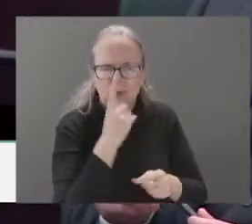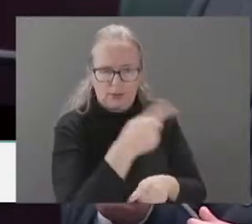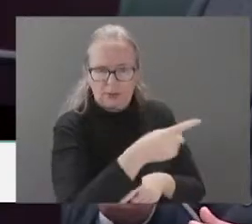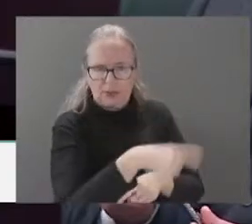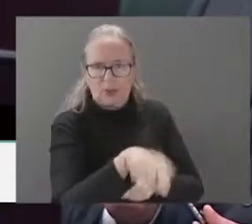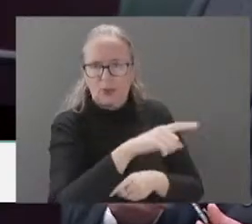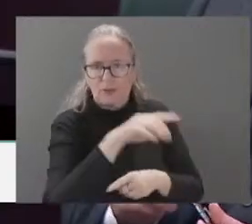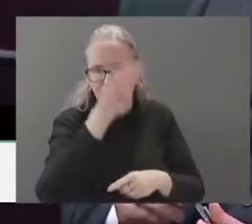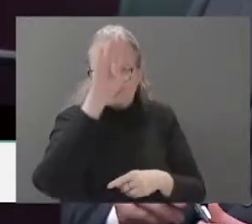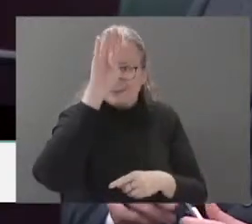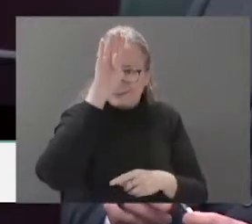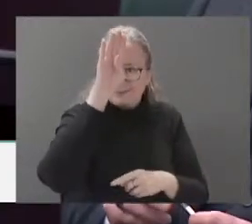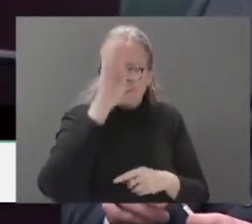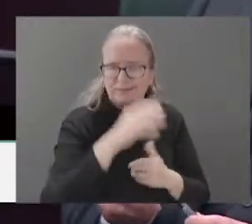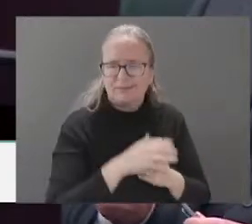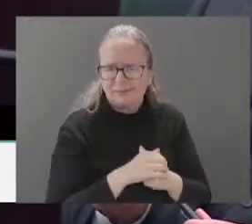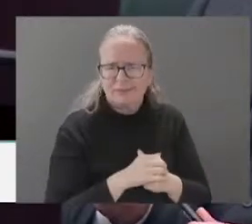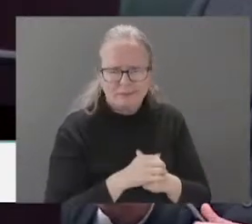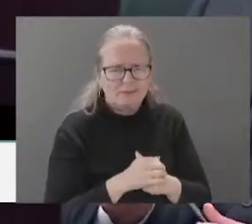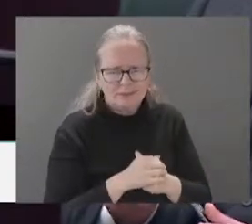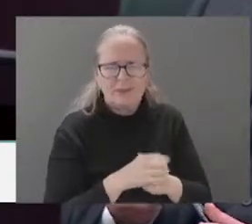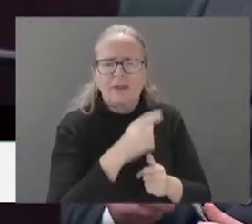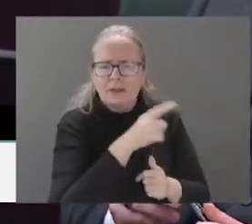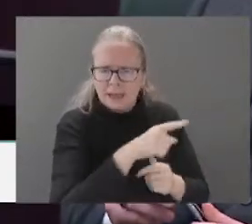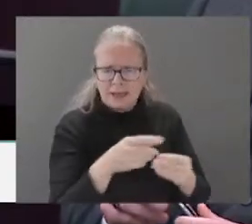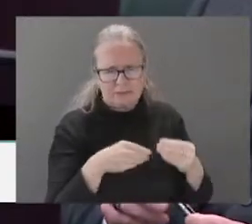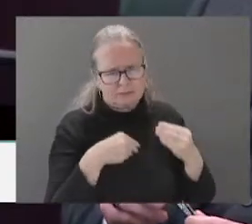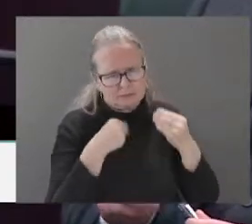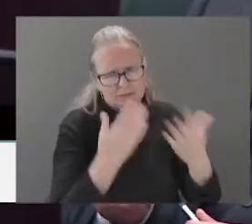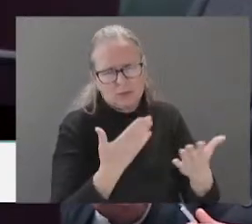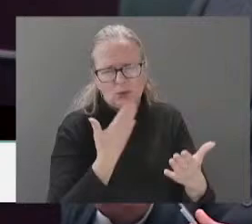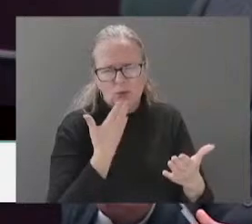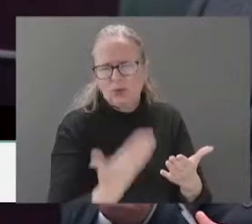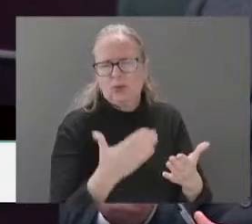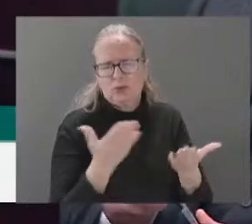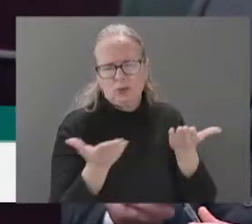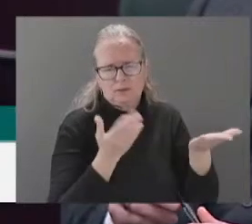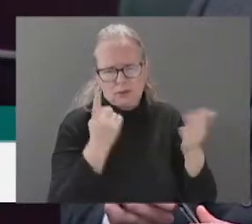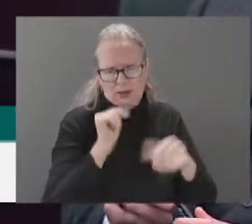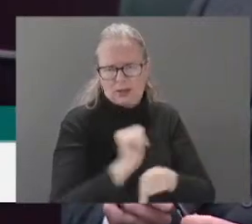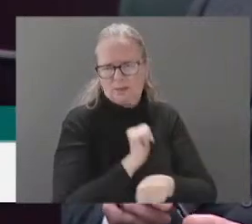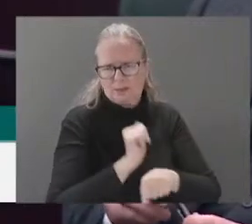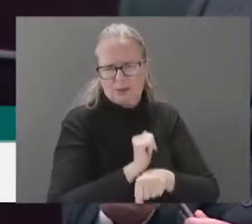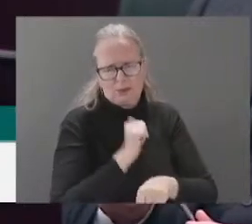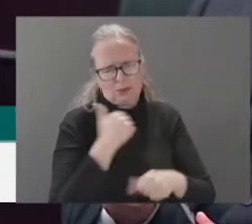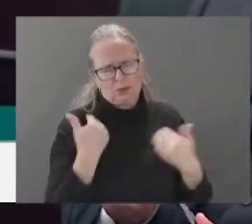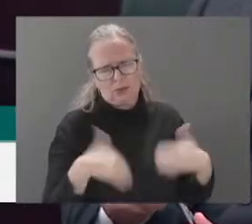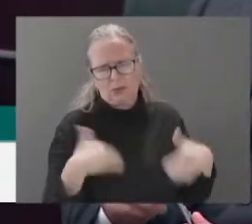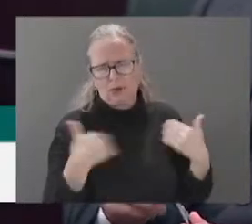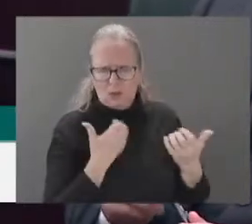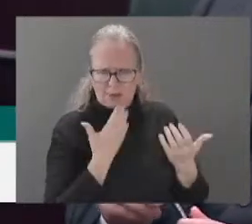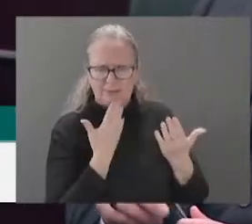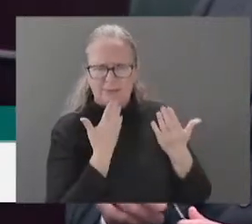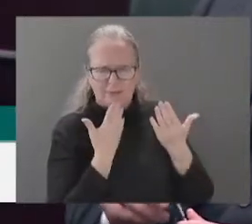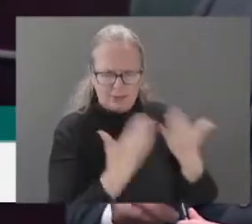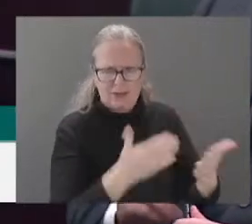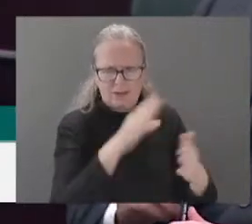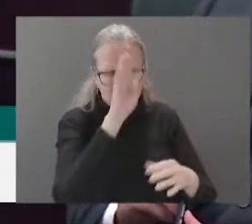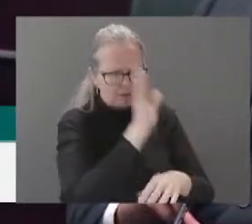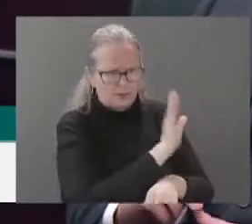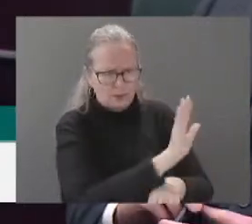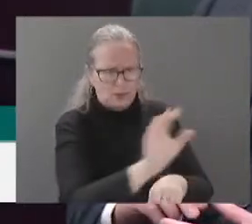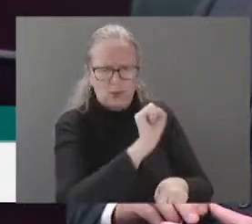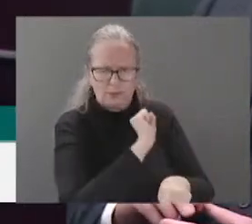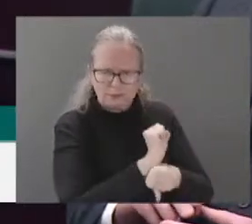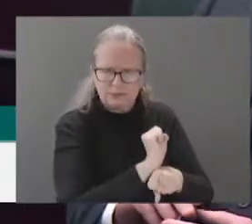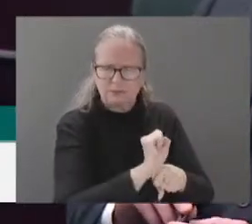service to albertans and uh we cannot diminish that we want to thank them for their service for the great work that they do for putting